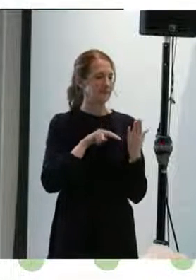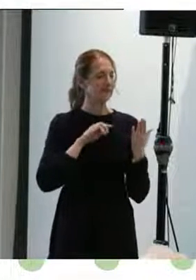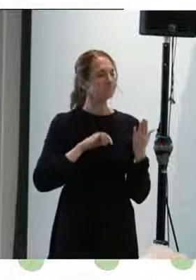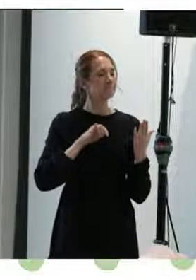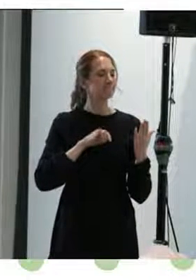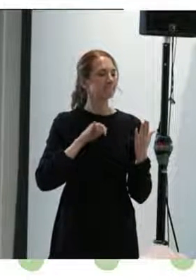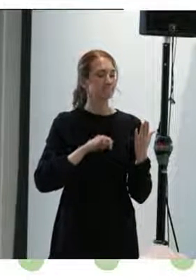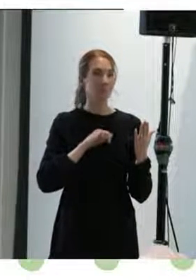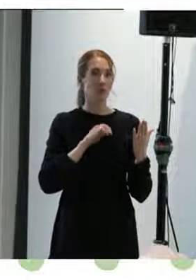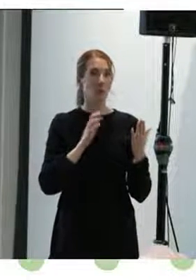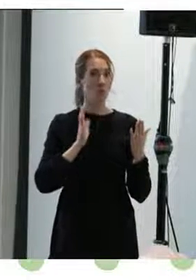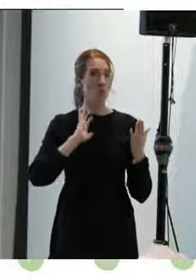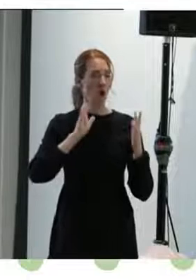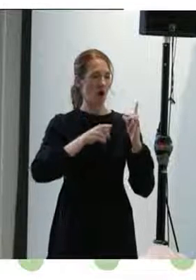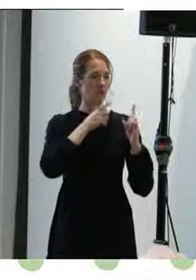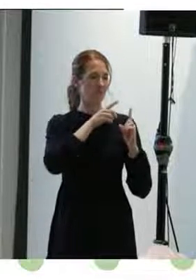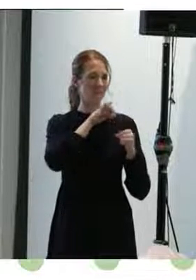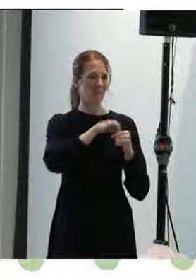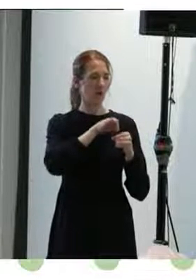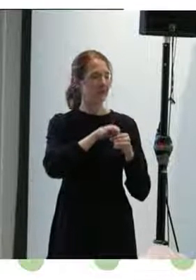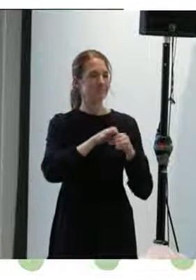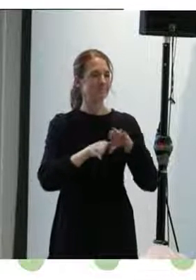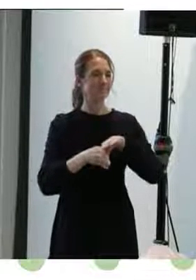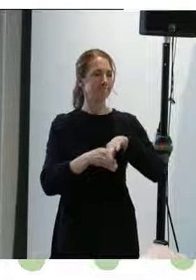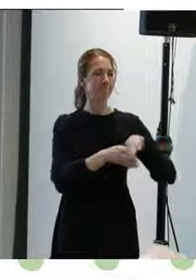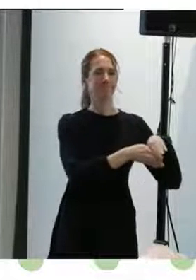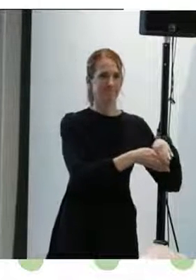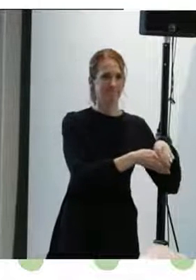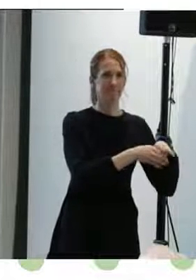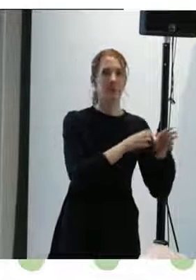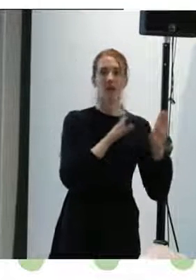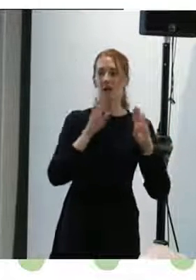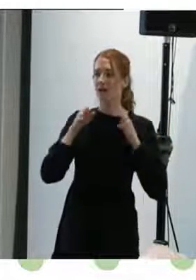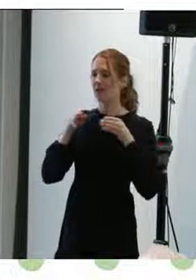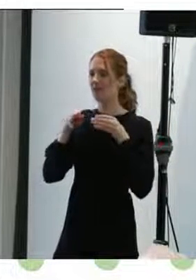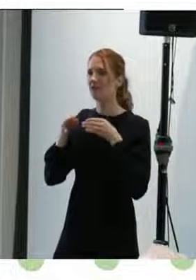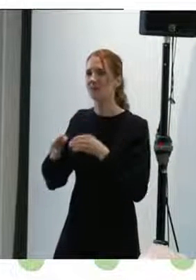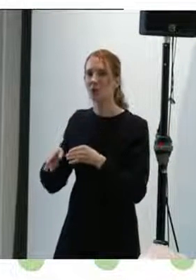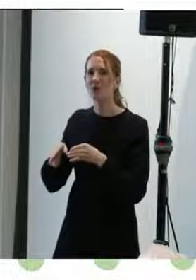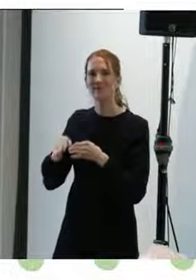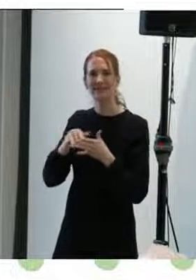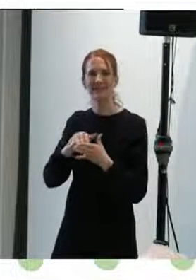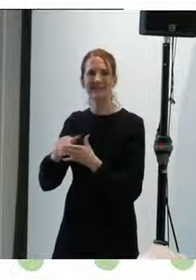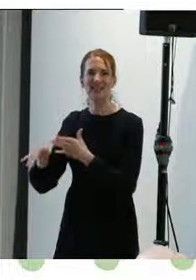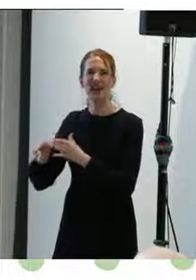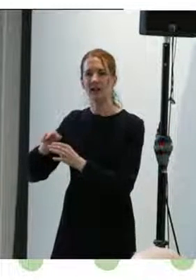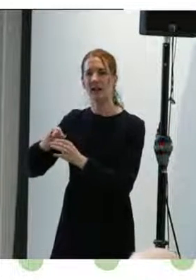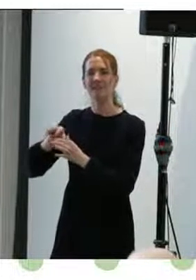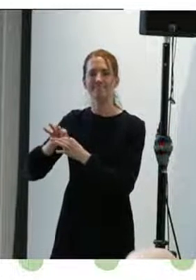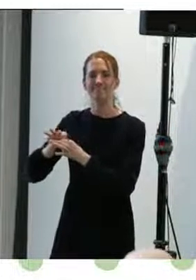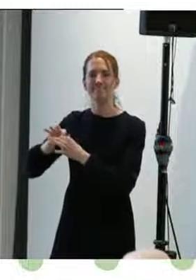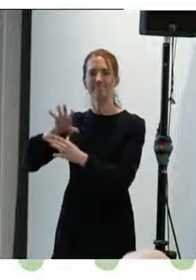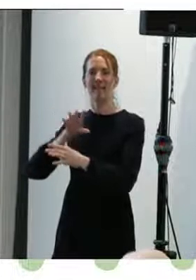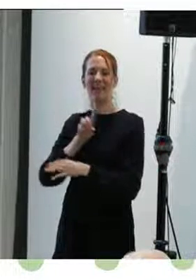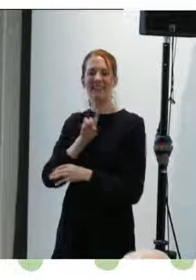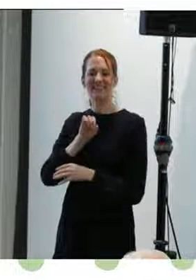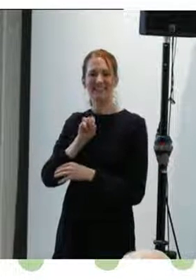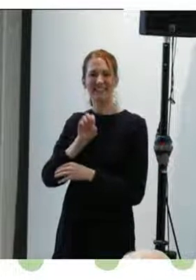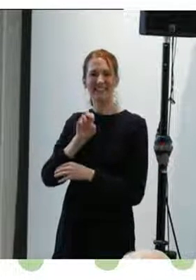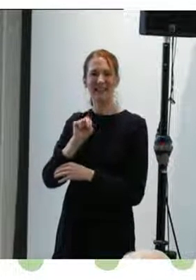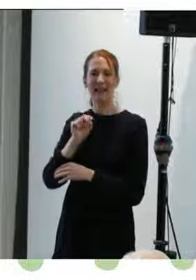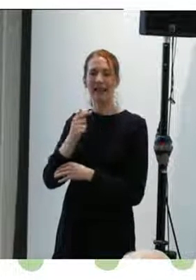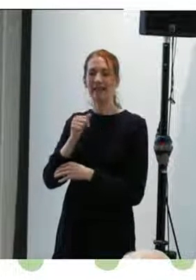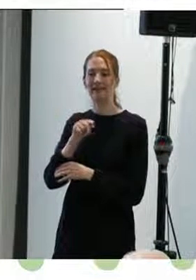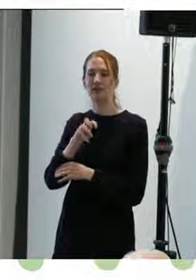being about voting, and it kind of moved it into a study of disengagement and alienation, kind of moved it from this